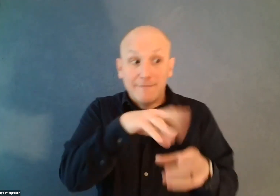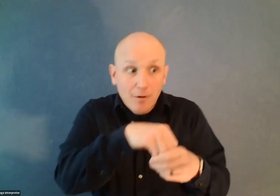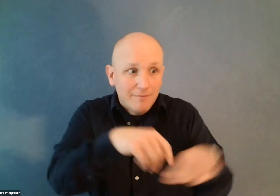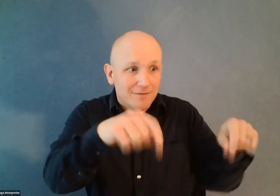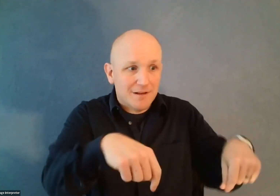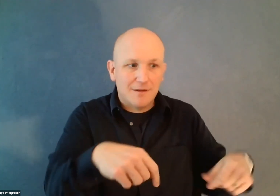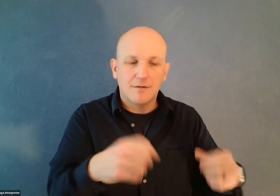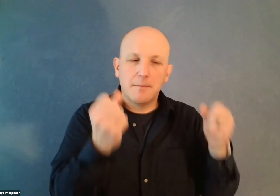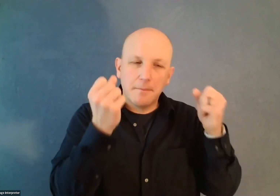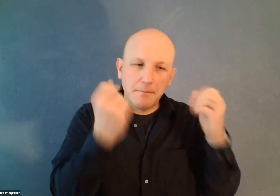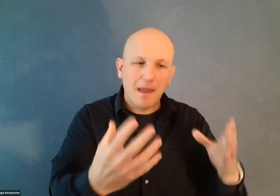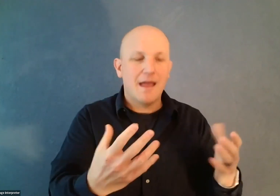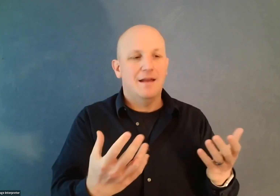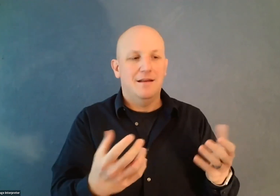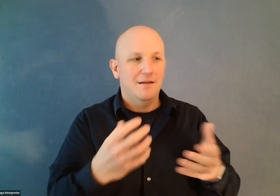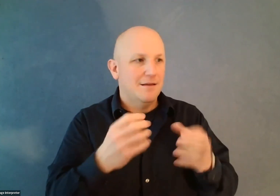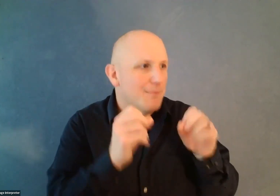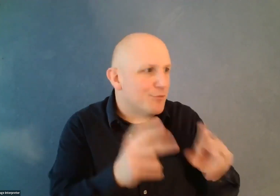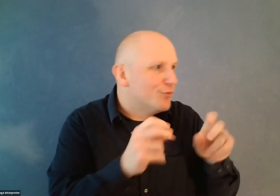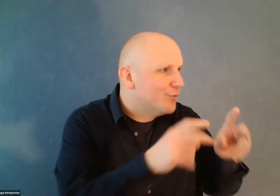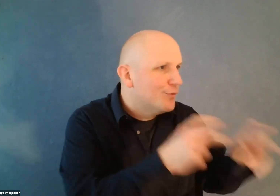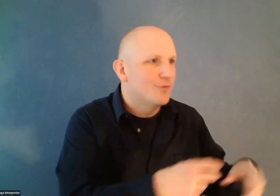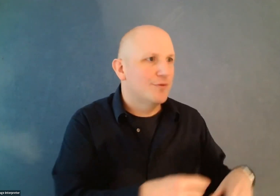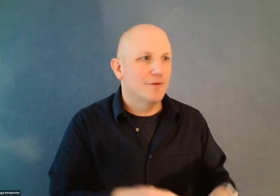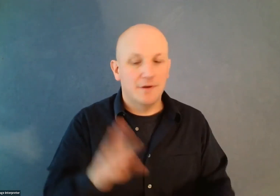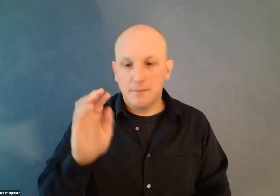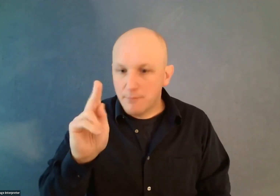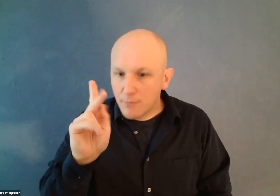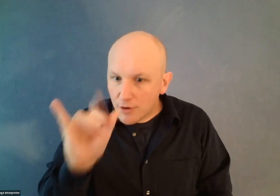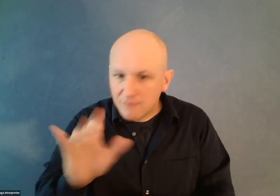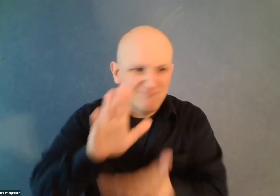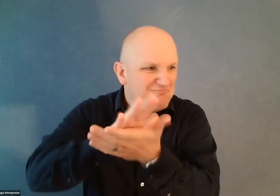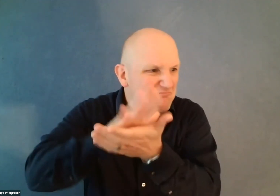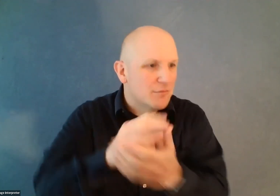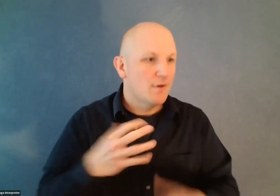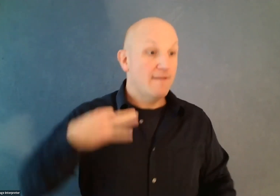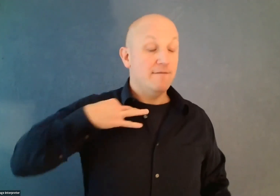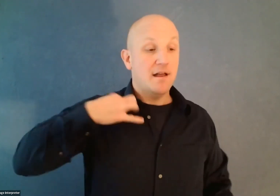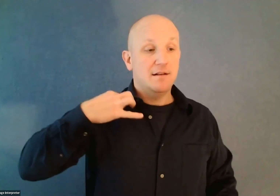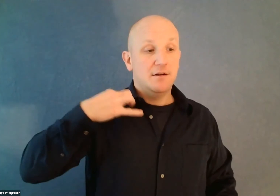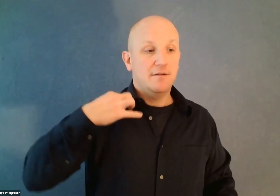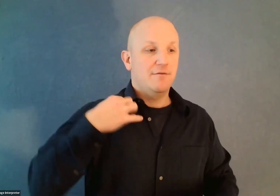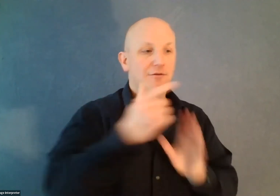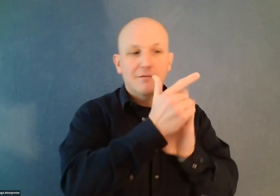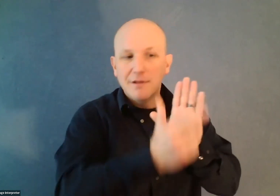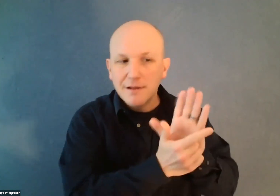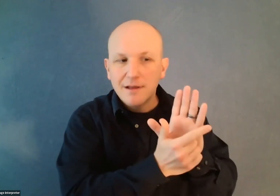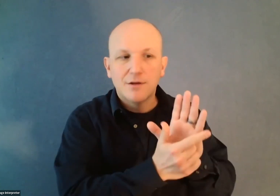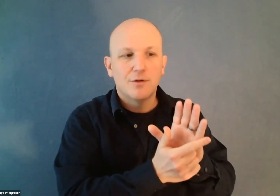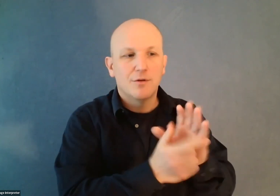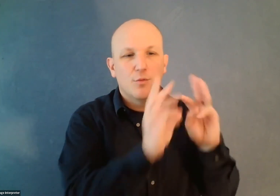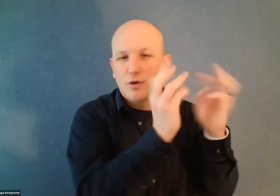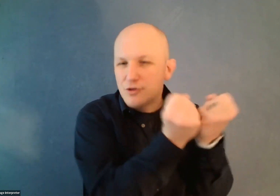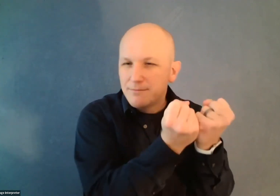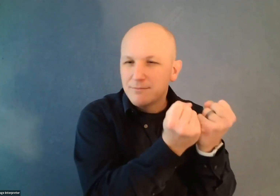me within the Berkeley community, but also like within volunteering for legal clinics in LA. And yeah, I'm